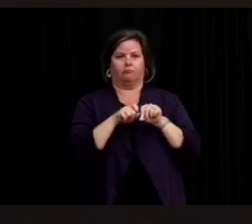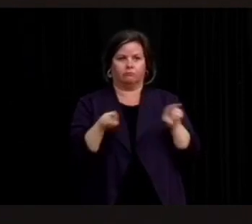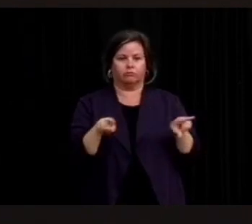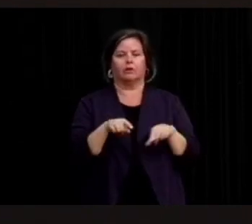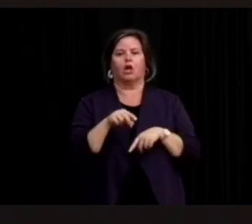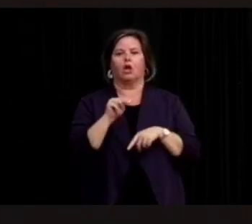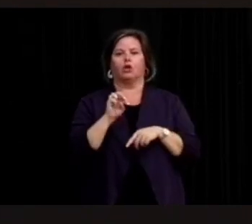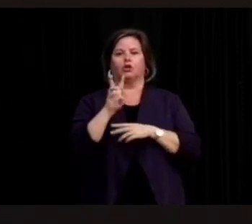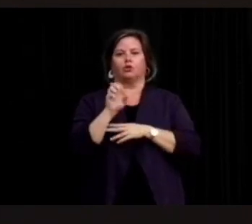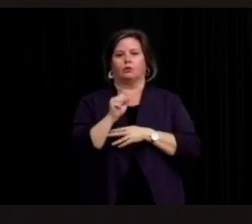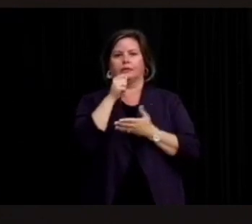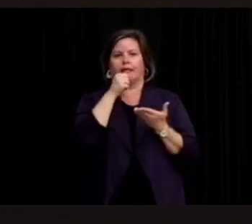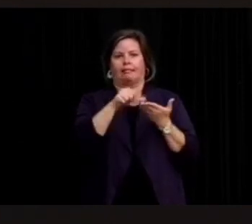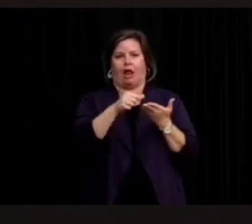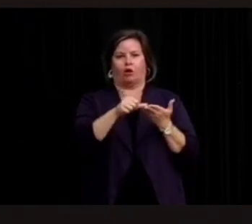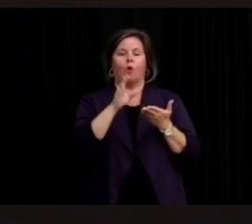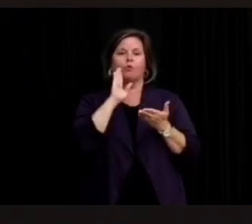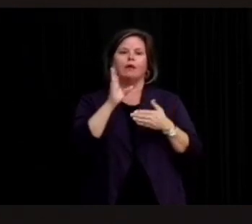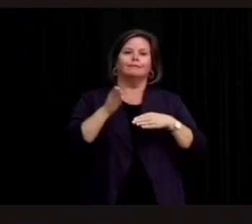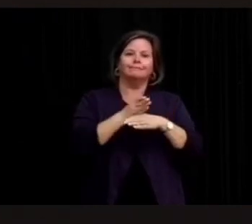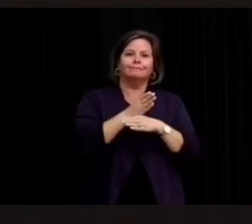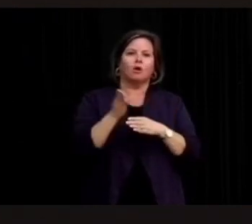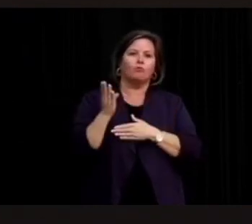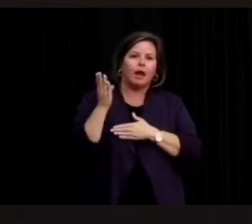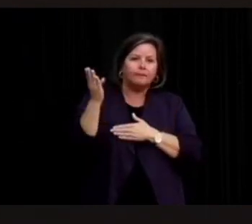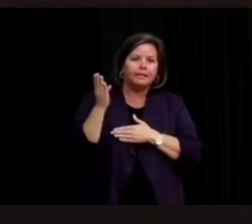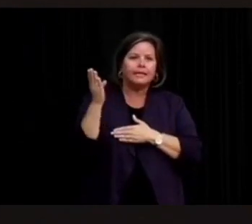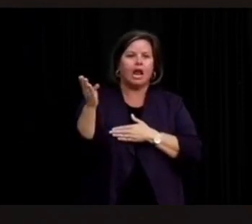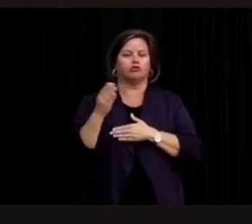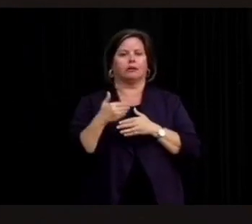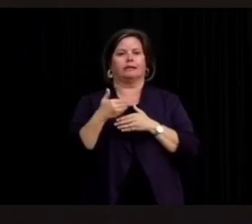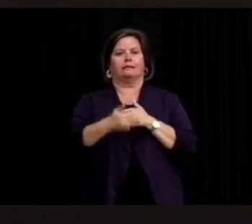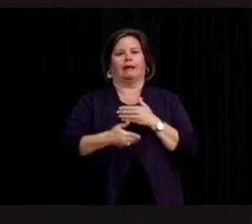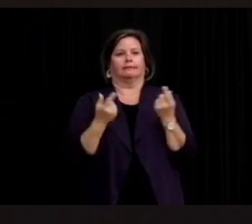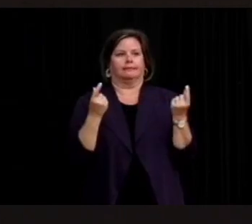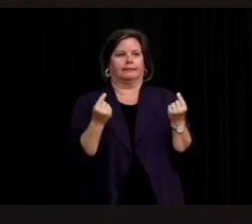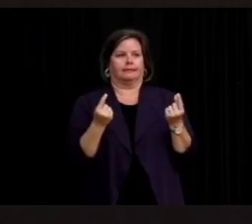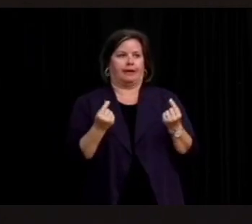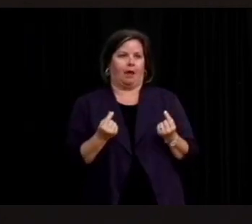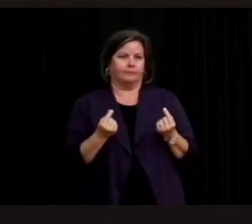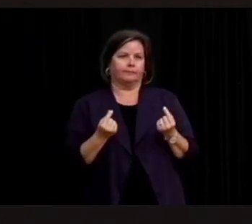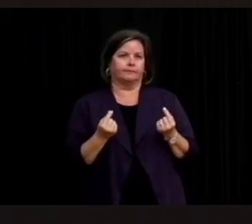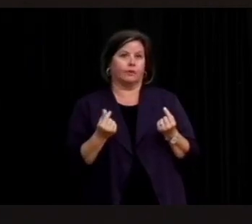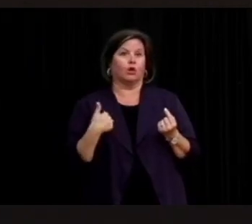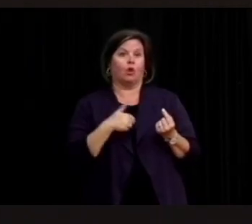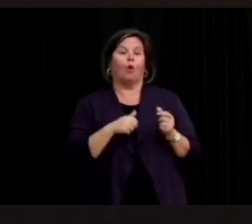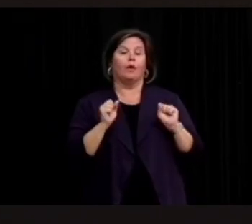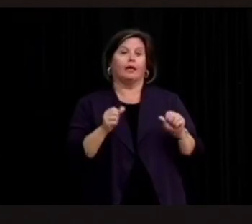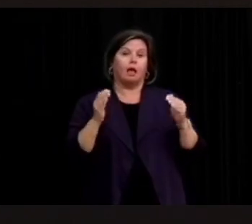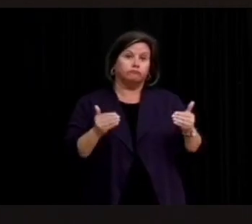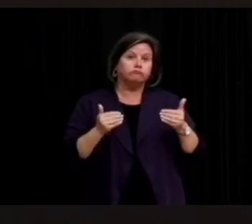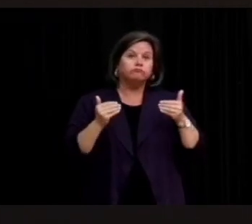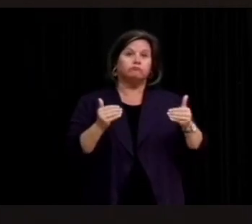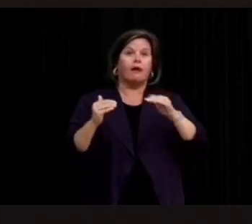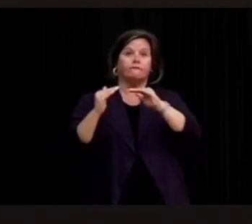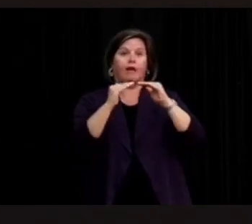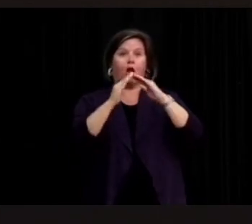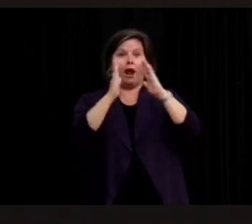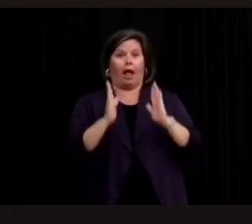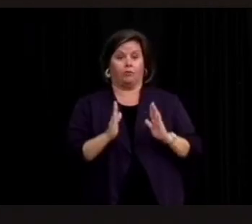and then also the next steps, the opportunities to get involved so that we can move fair housing forward in